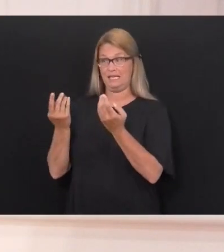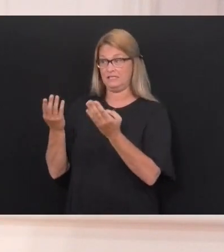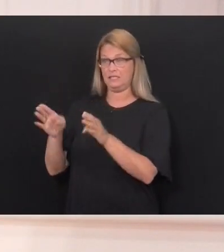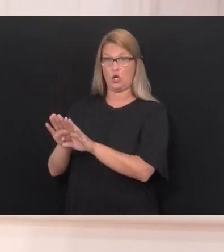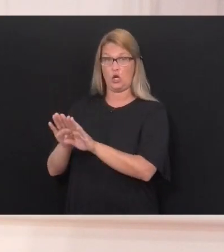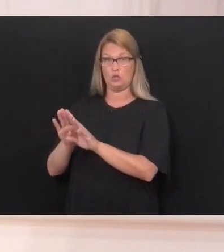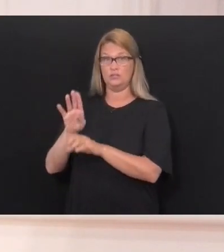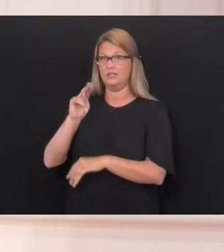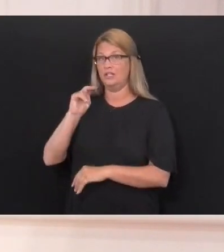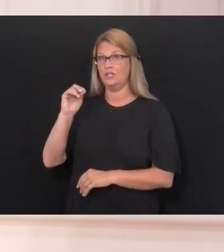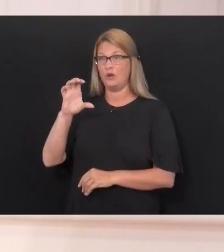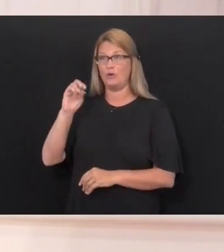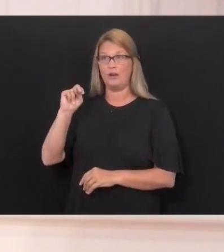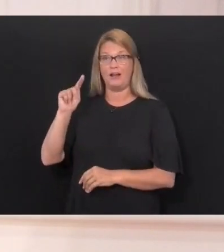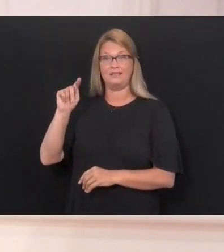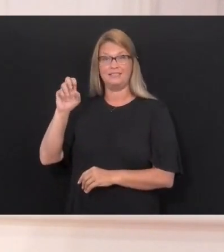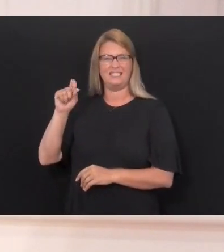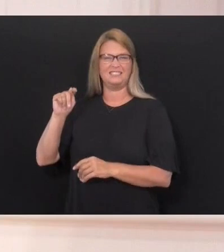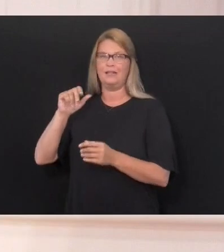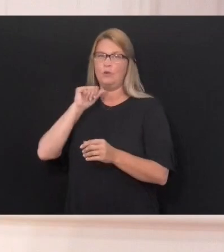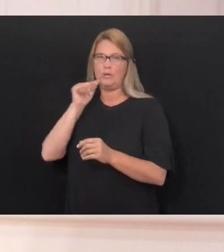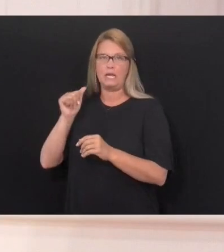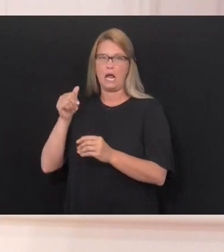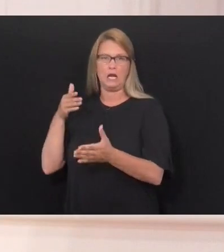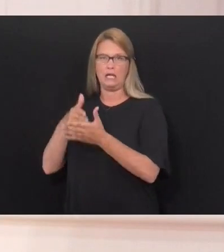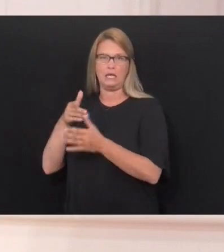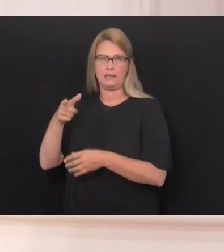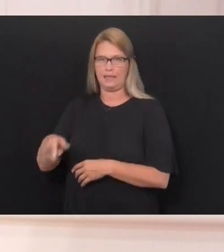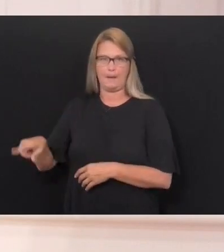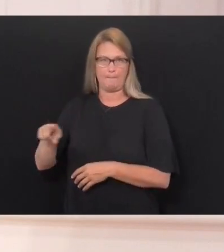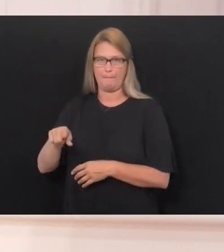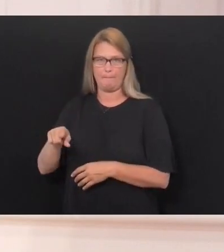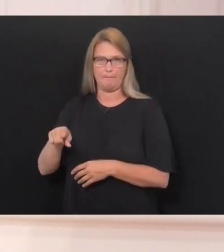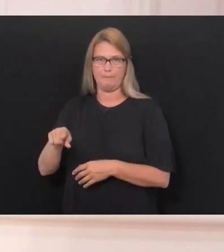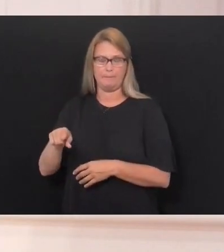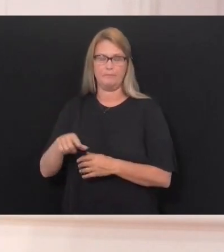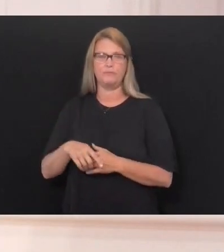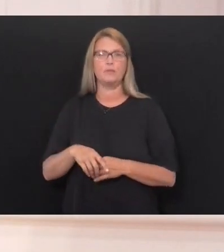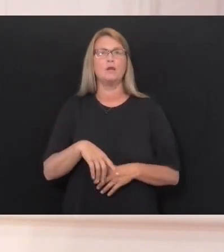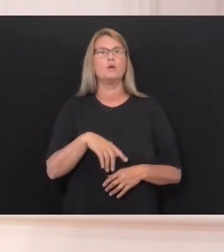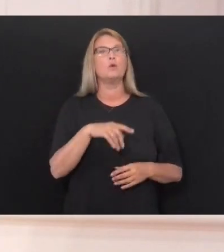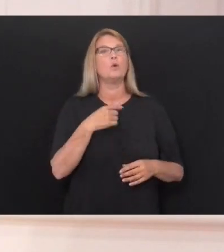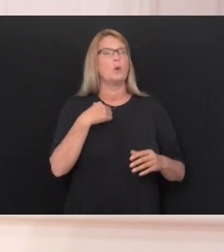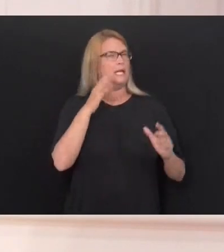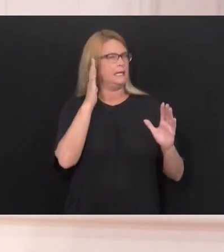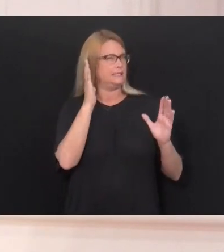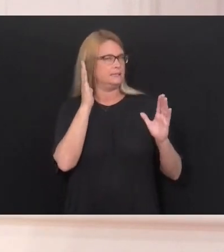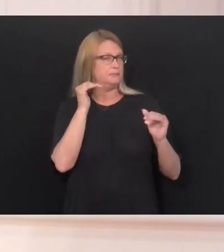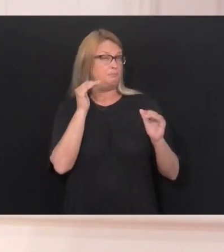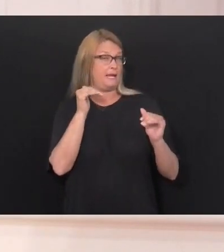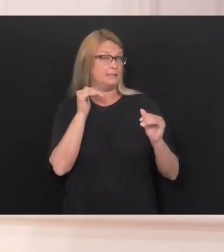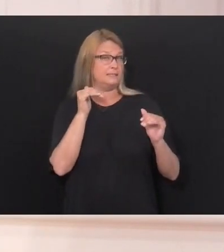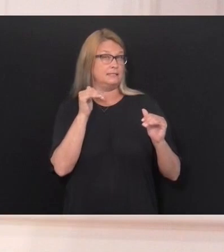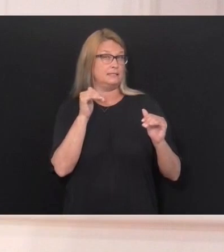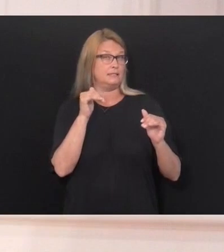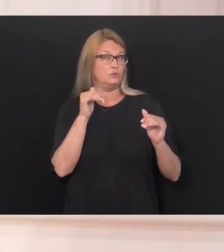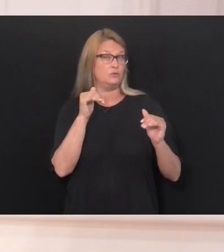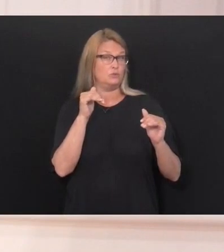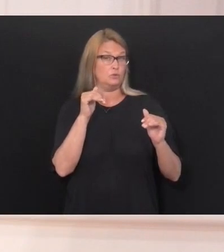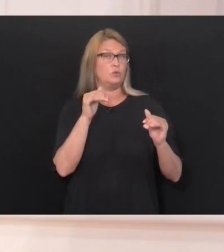were September the 8th, I'd say no. Now, I couldn't be any more blunt. I would say no. But at the